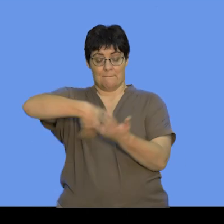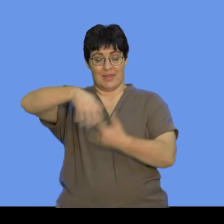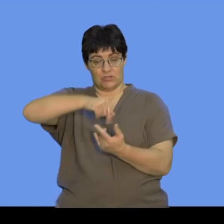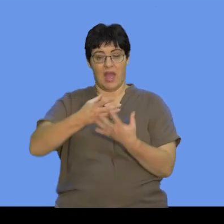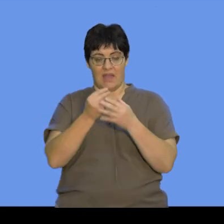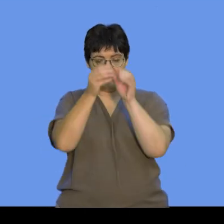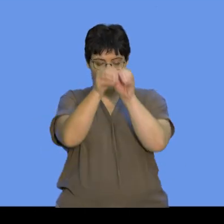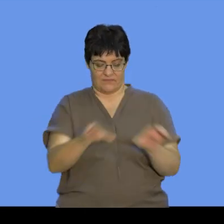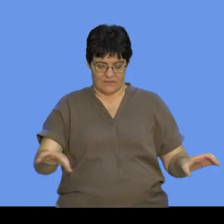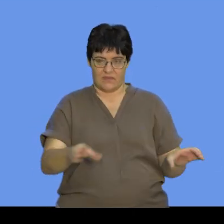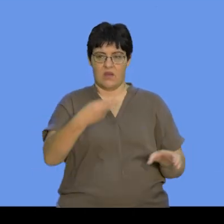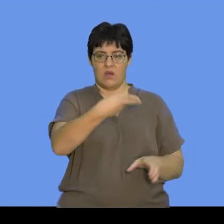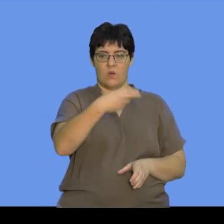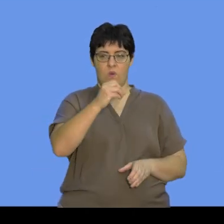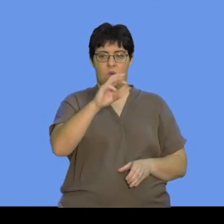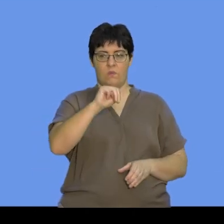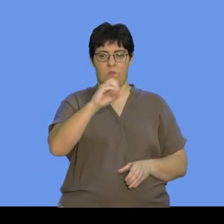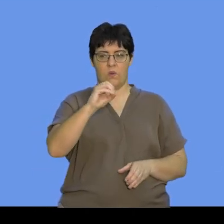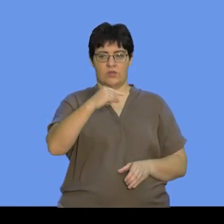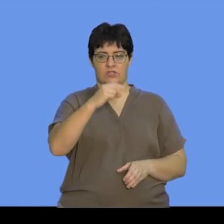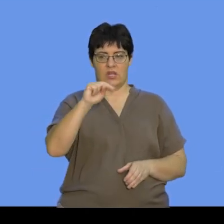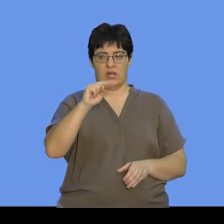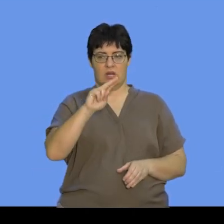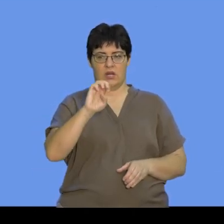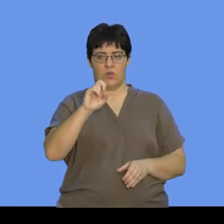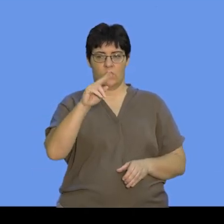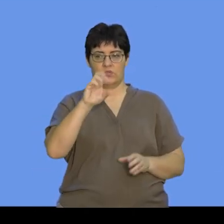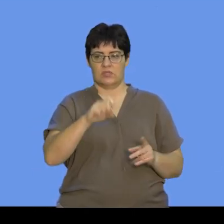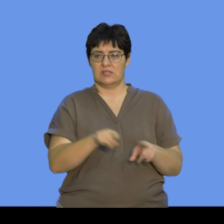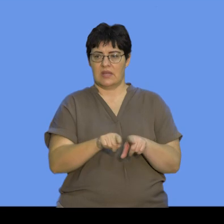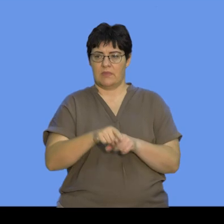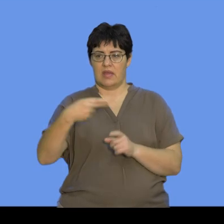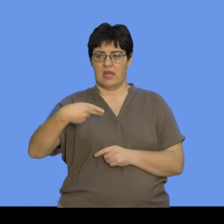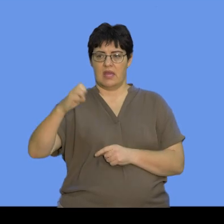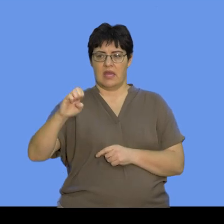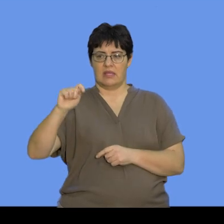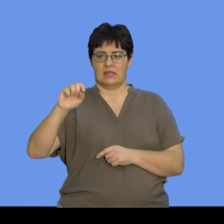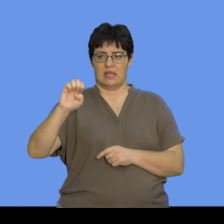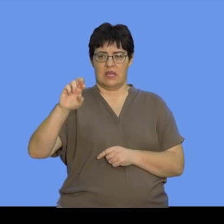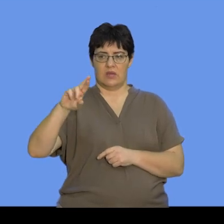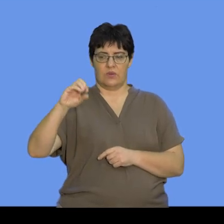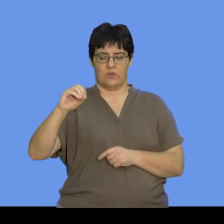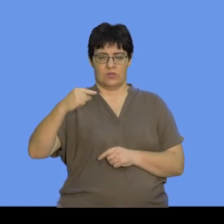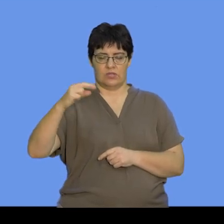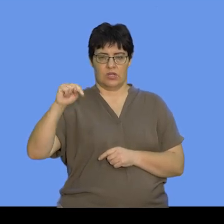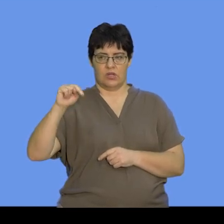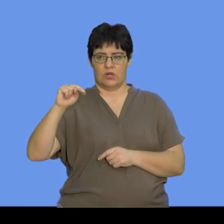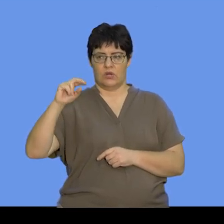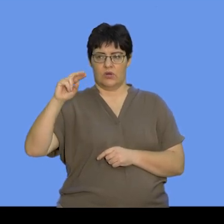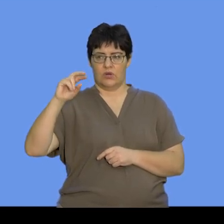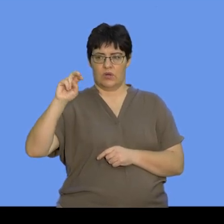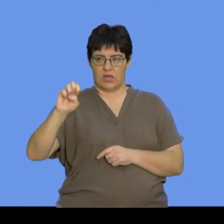got homogeneous as well as heterogeneous mixtures. The word homo means uniform,